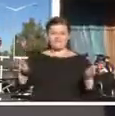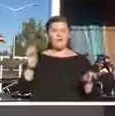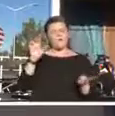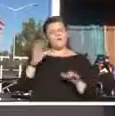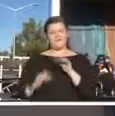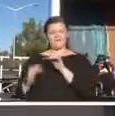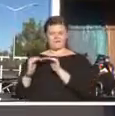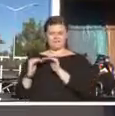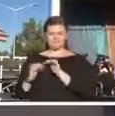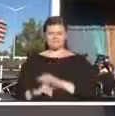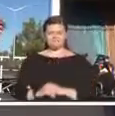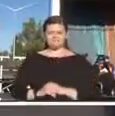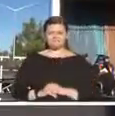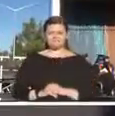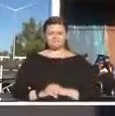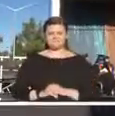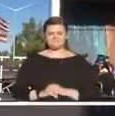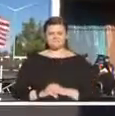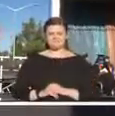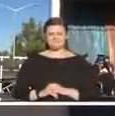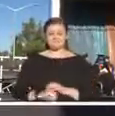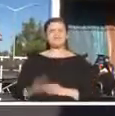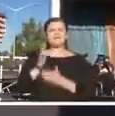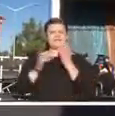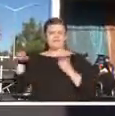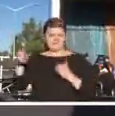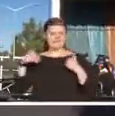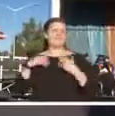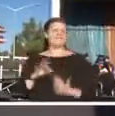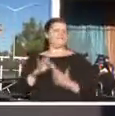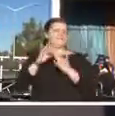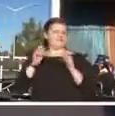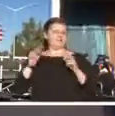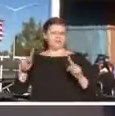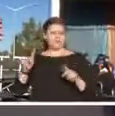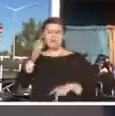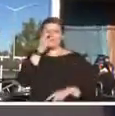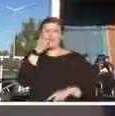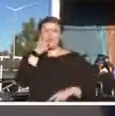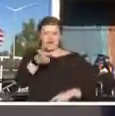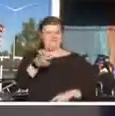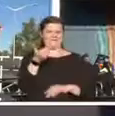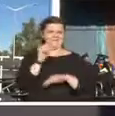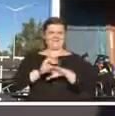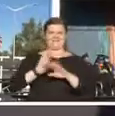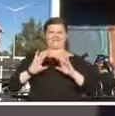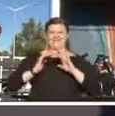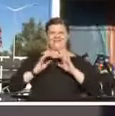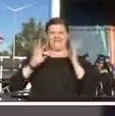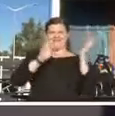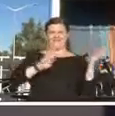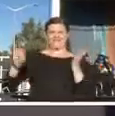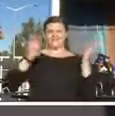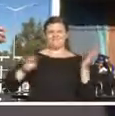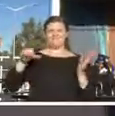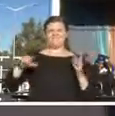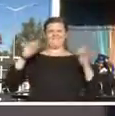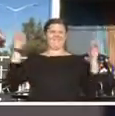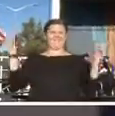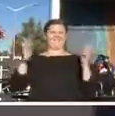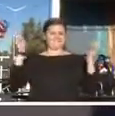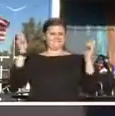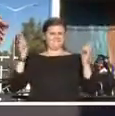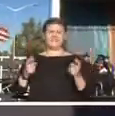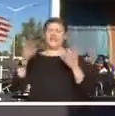equivalent. I know some of them have special permission to watch tonight's live stream of this ceremony, and I want to